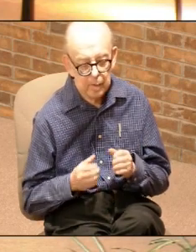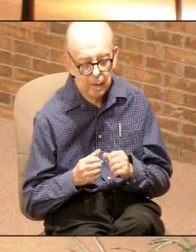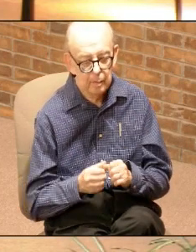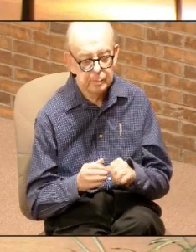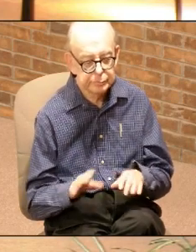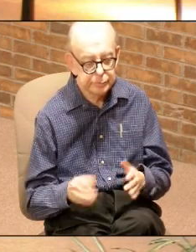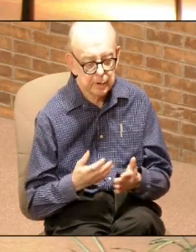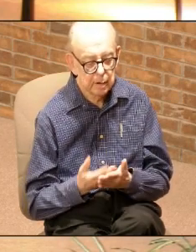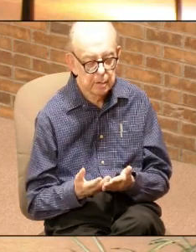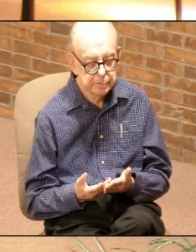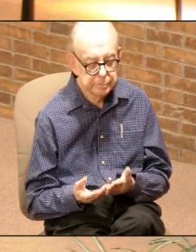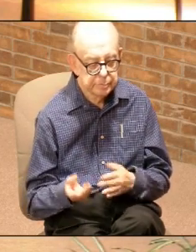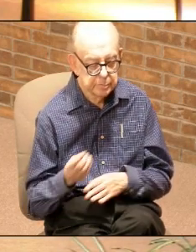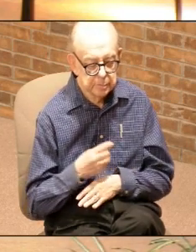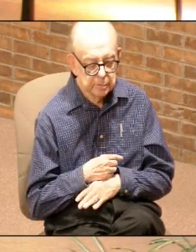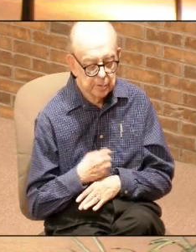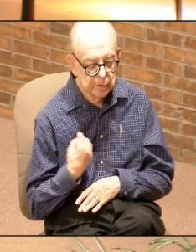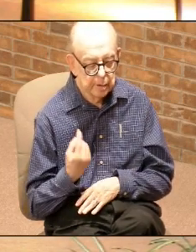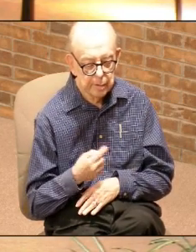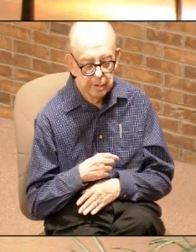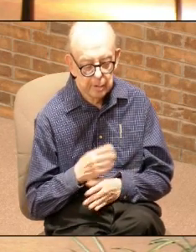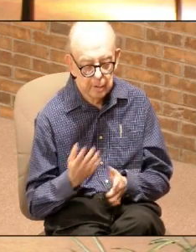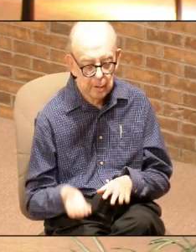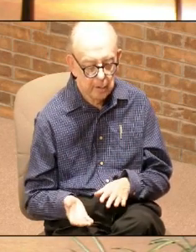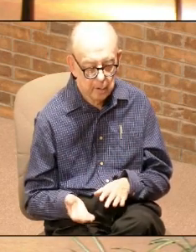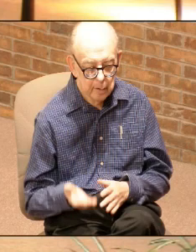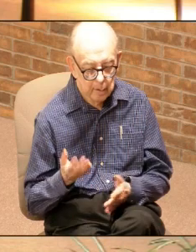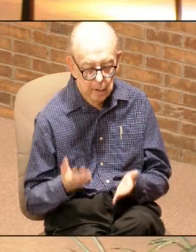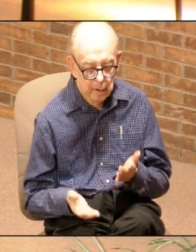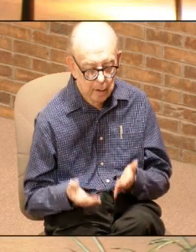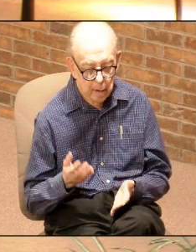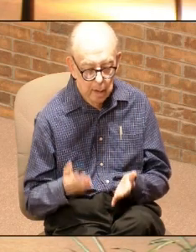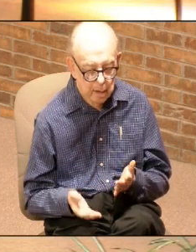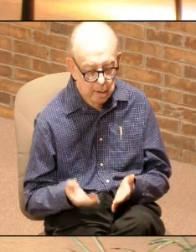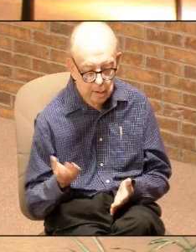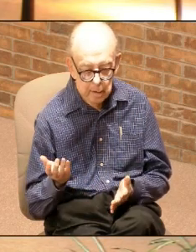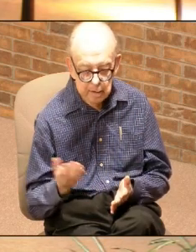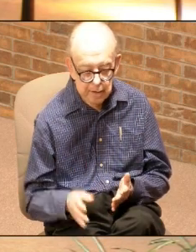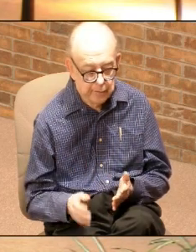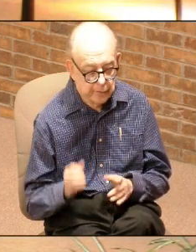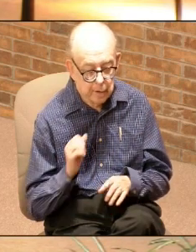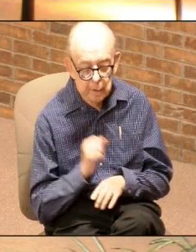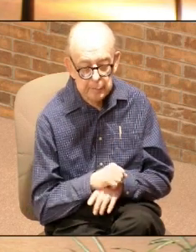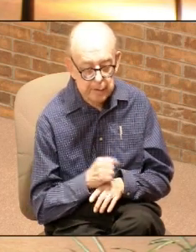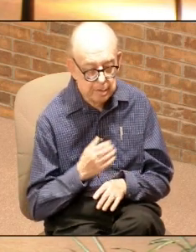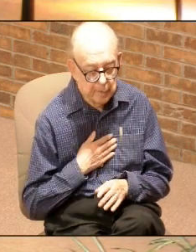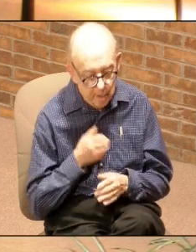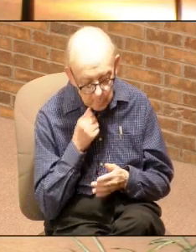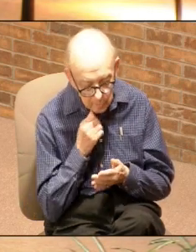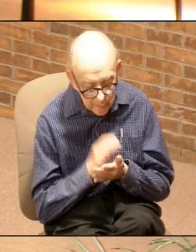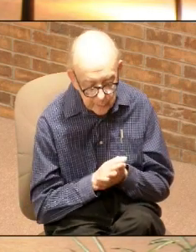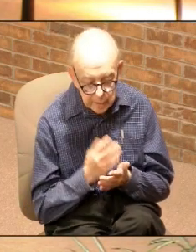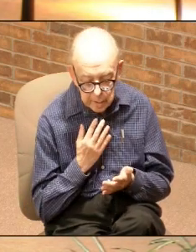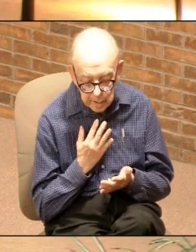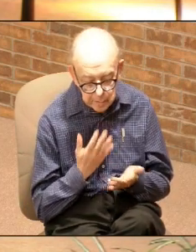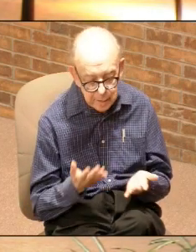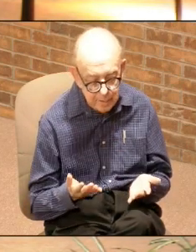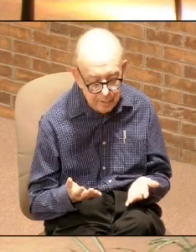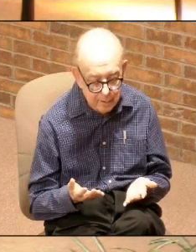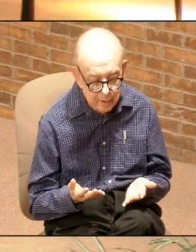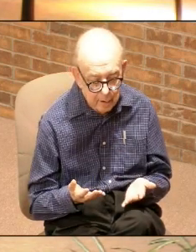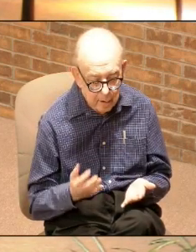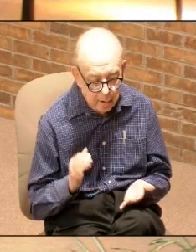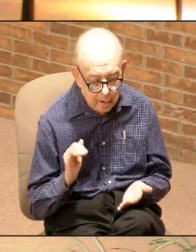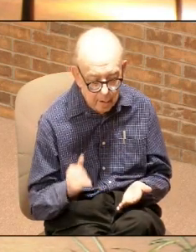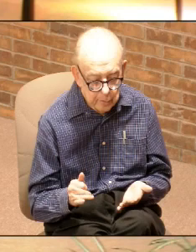to do this till the day we both die, and I will probably never, ever beat her, okay? But yet,